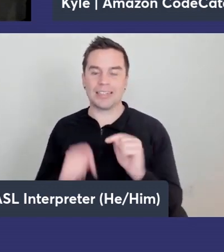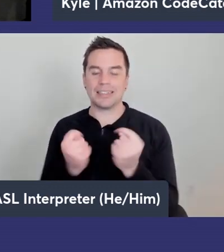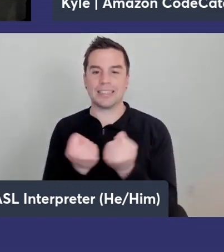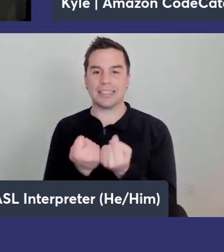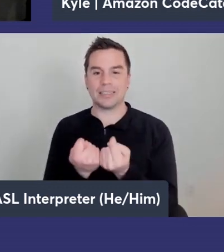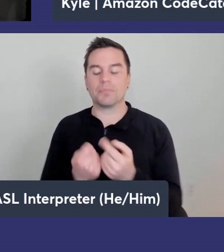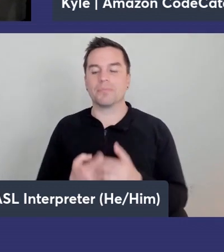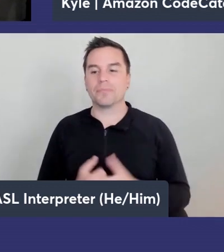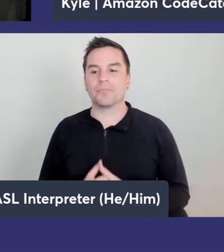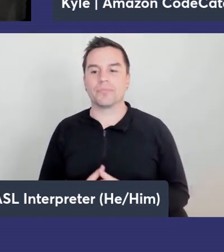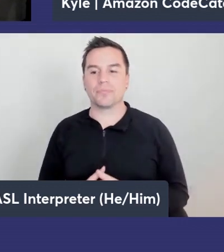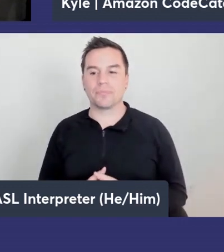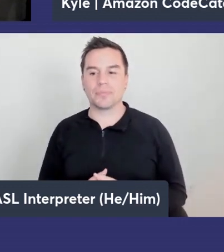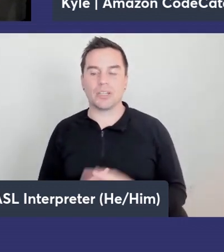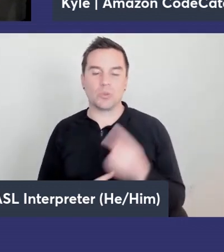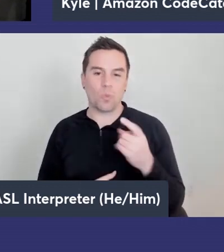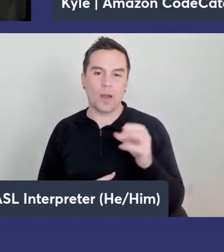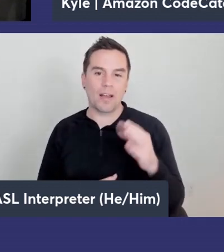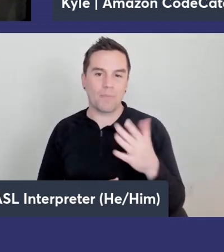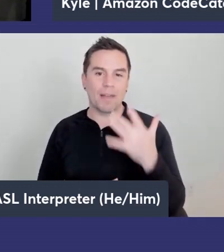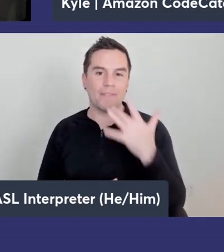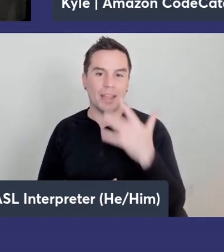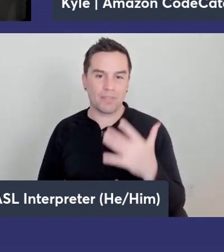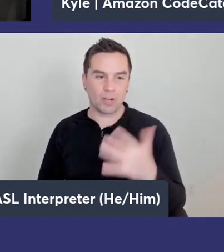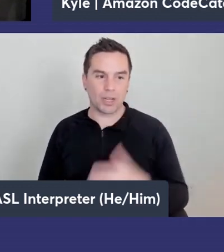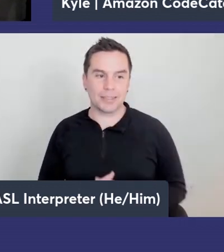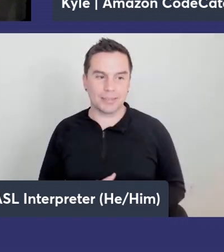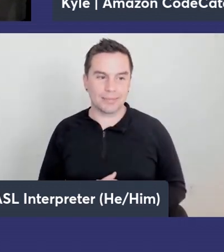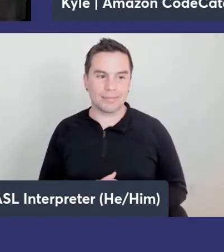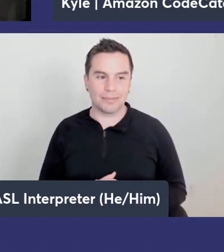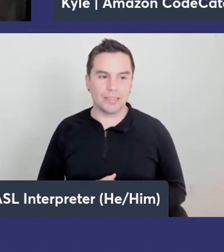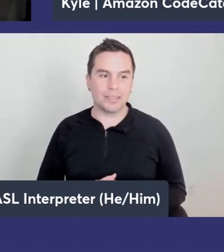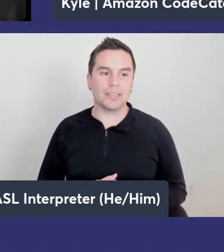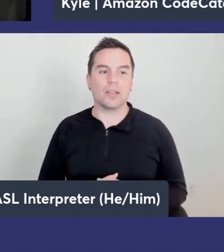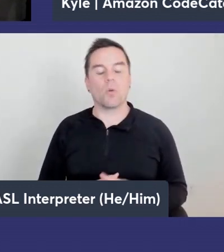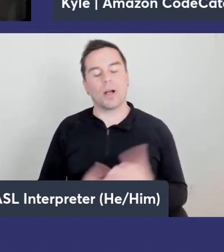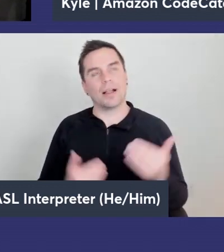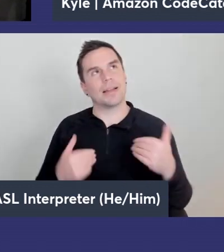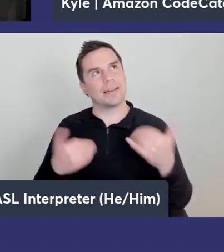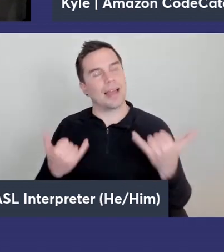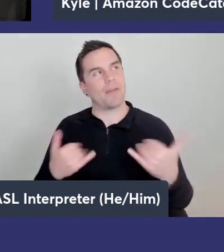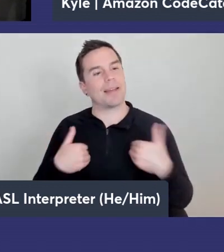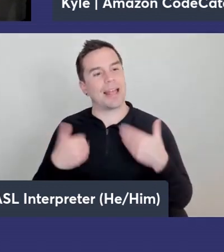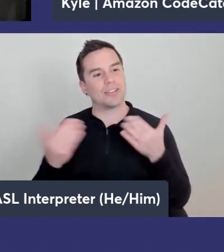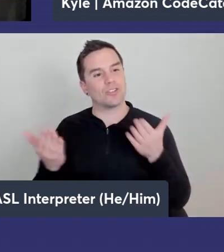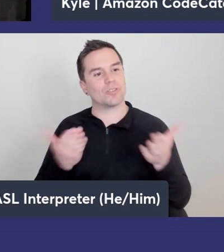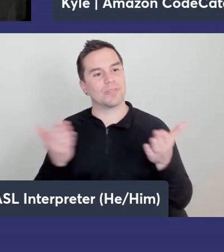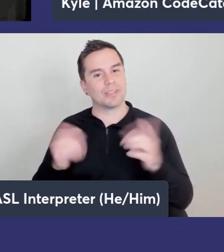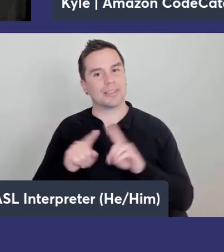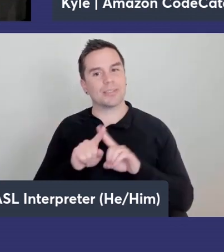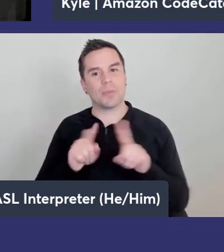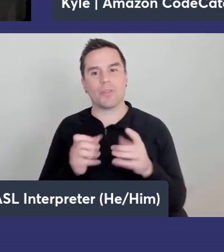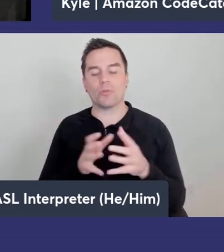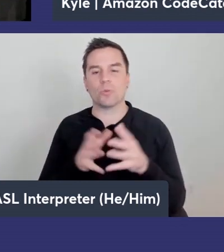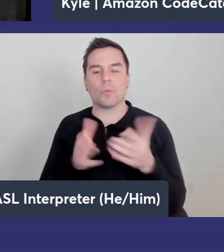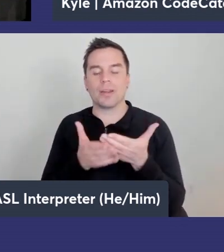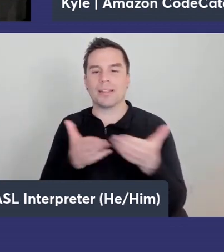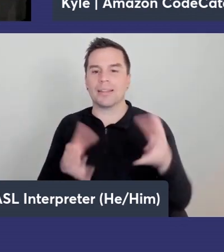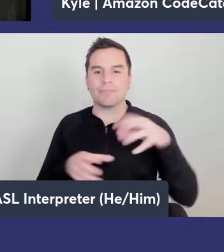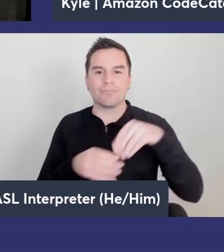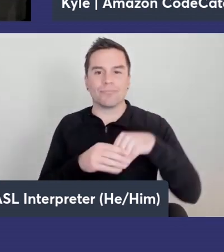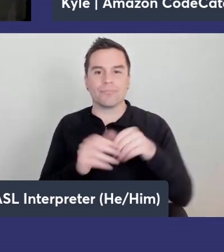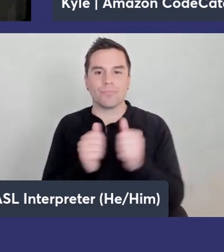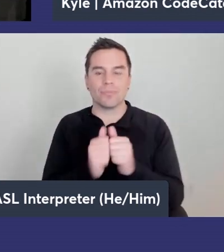I hesitate to call it. Well, it has services now, but there's just so much to Amplify. But yes, such a great